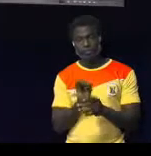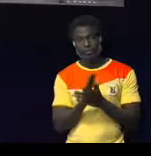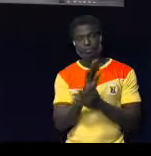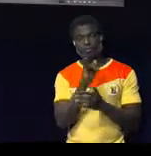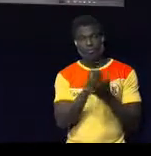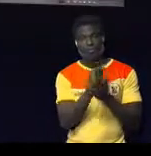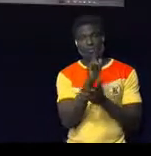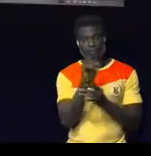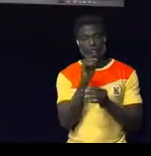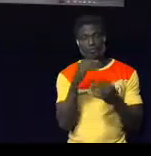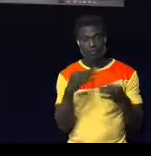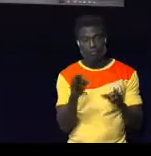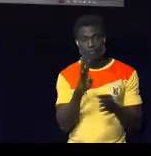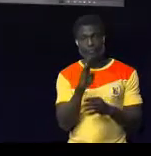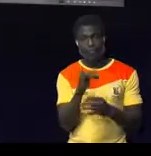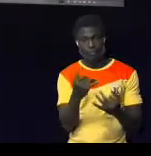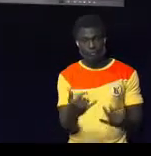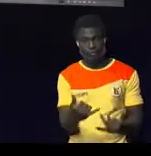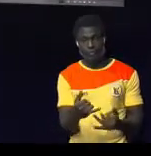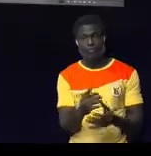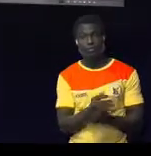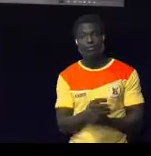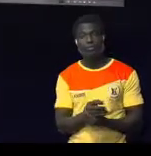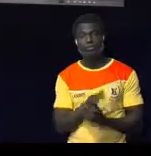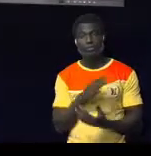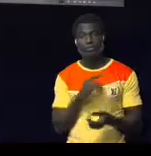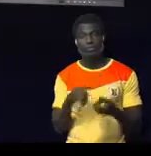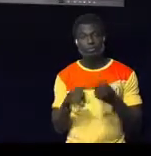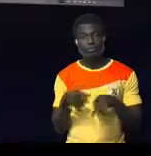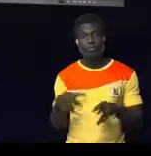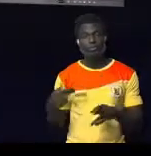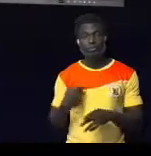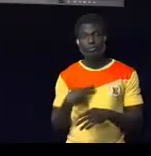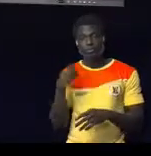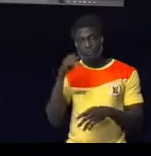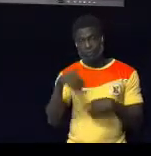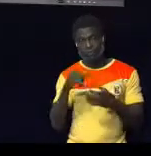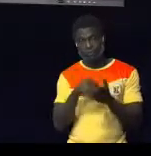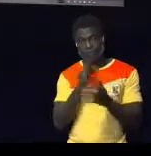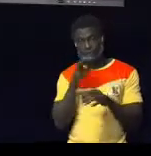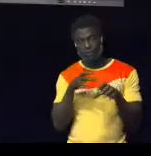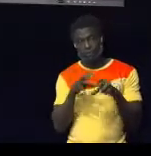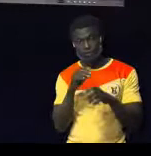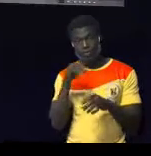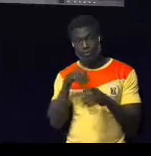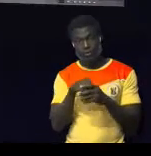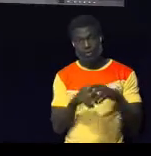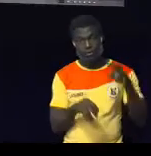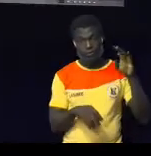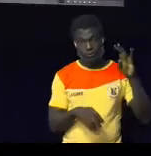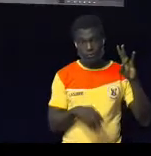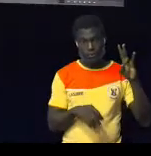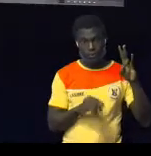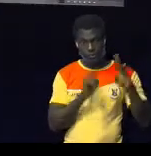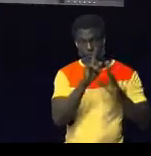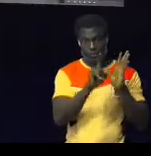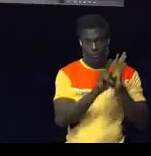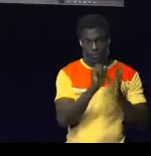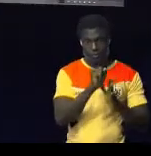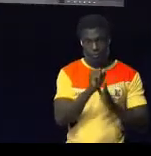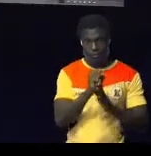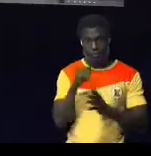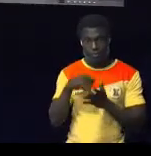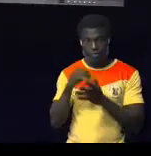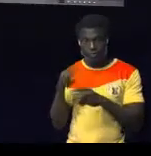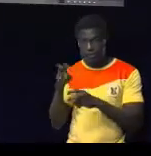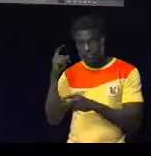Alrighty then, I believe that you are done by now, my friend. Let's now check out how this is done. In 7 hours,